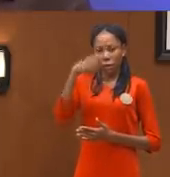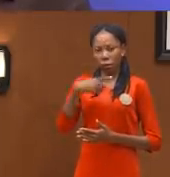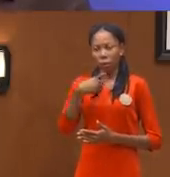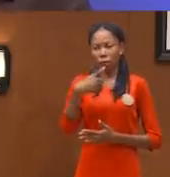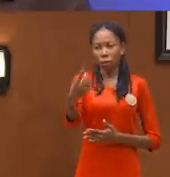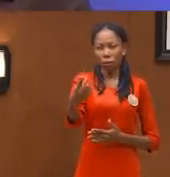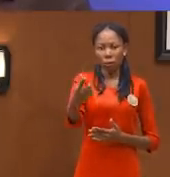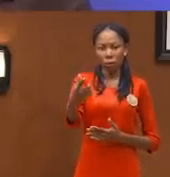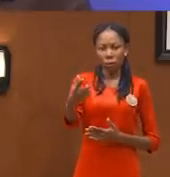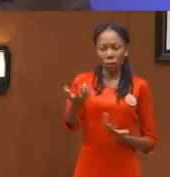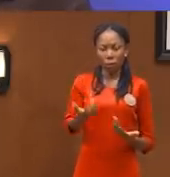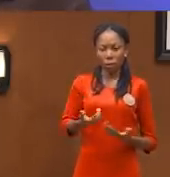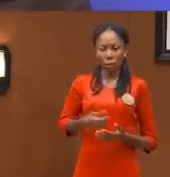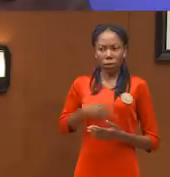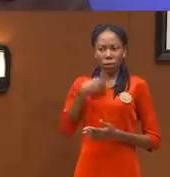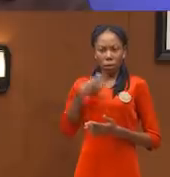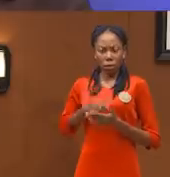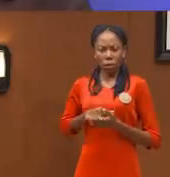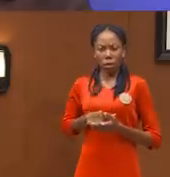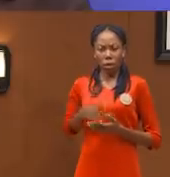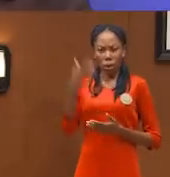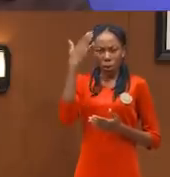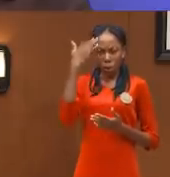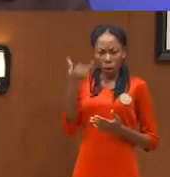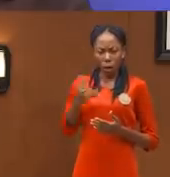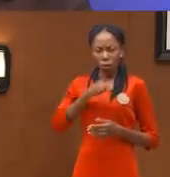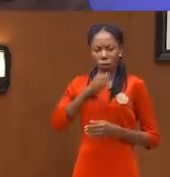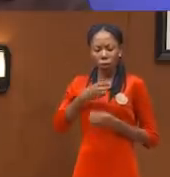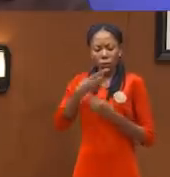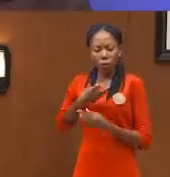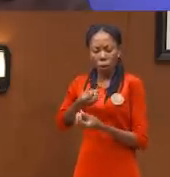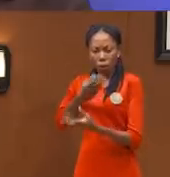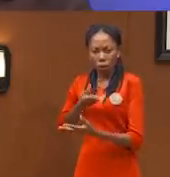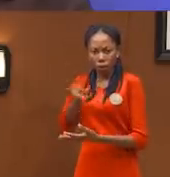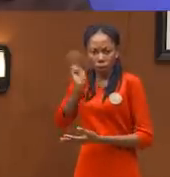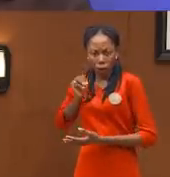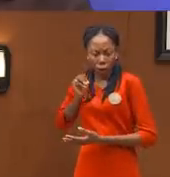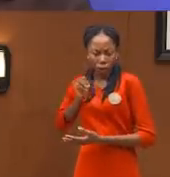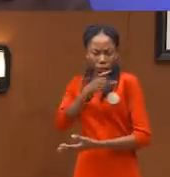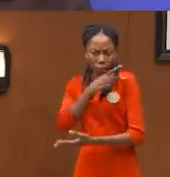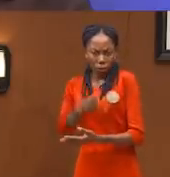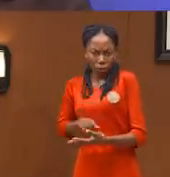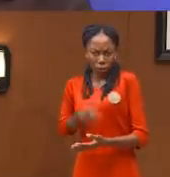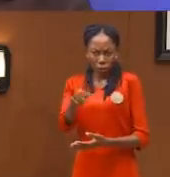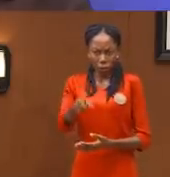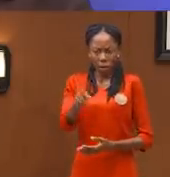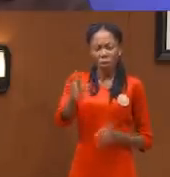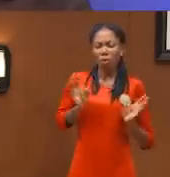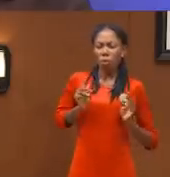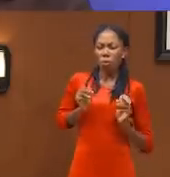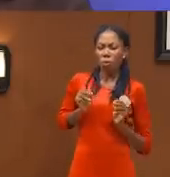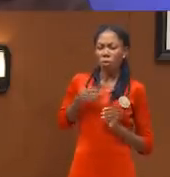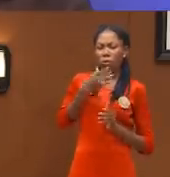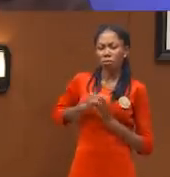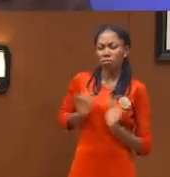why didn't I tell him the day I was pregnant, the first time I knew I was pregnant? I told him no. I just get to know last week that I was pregnant,